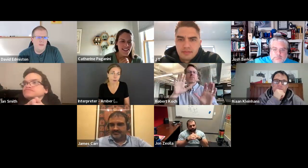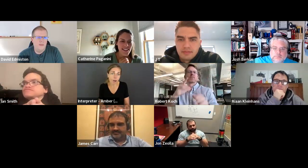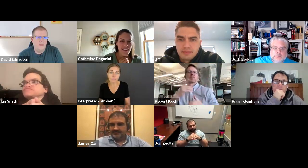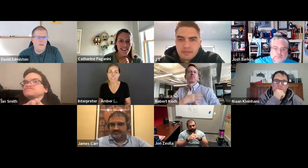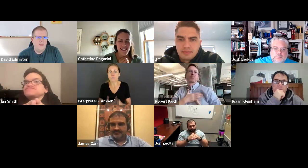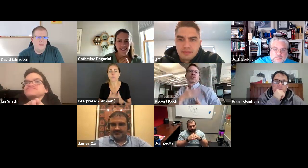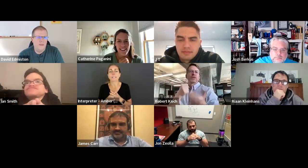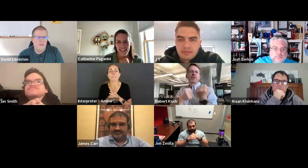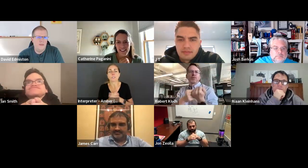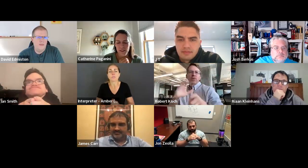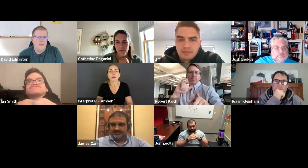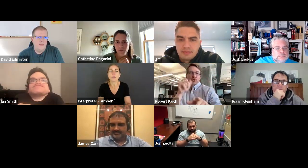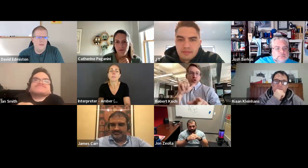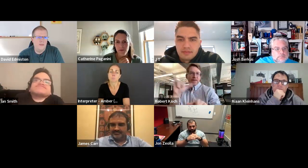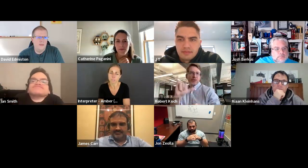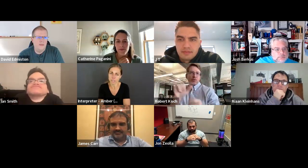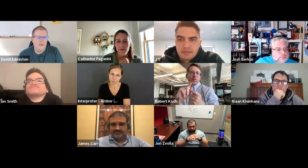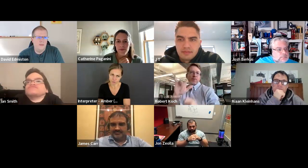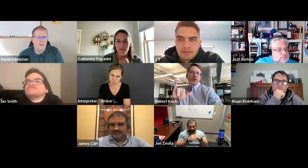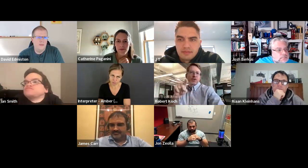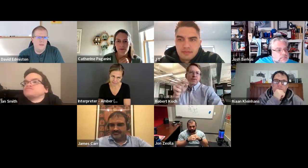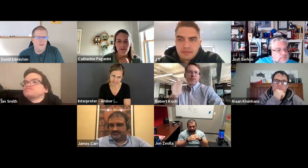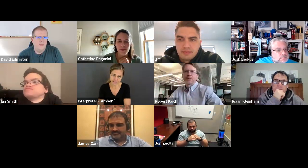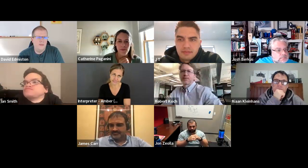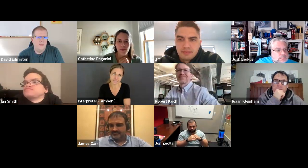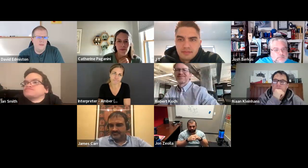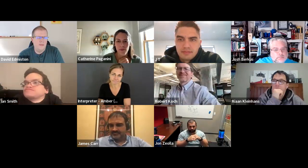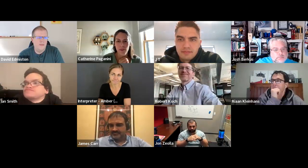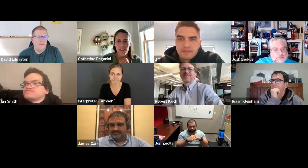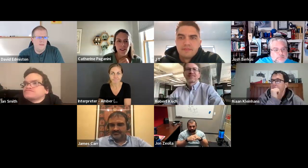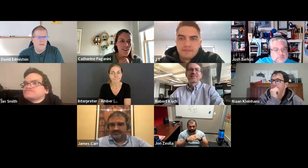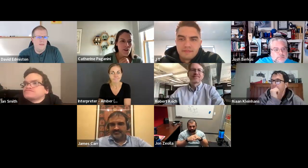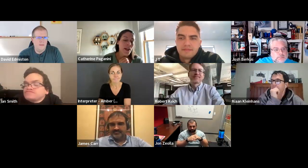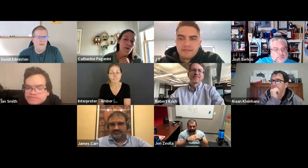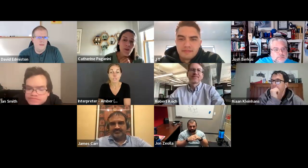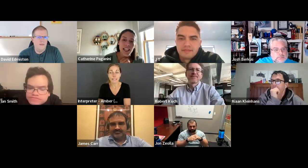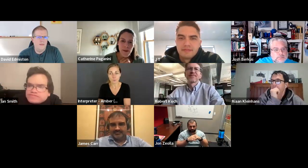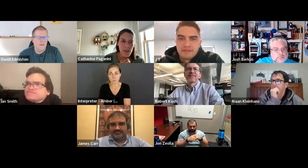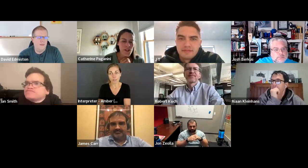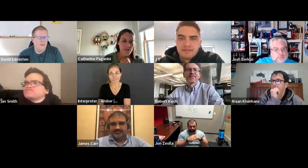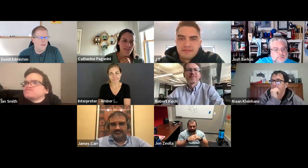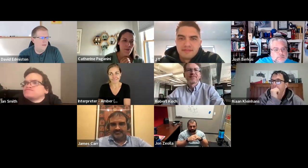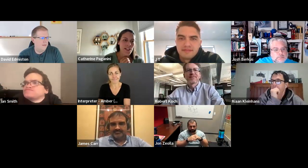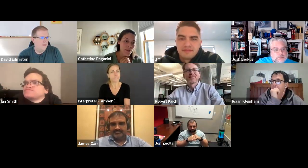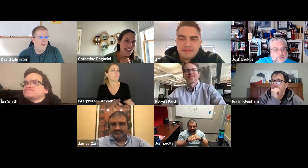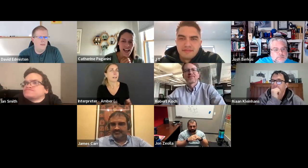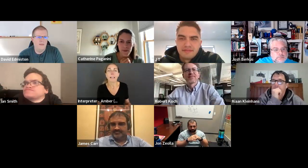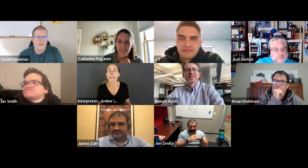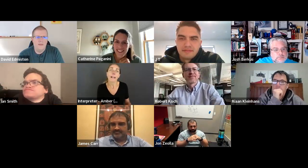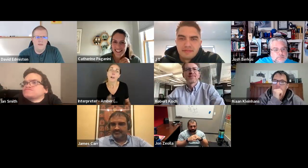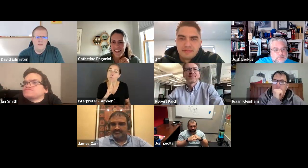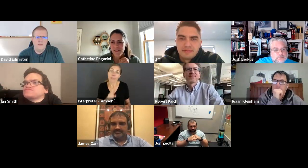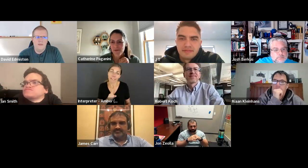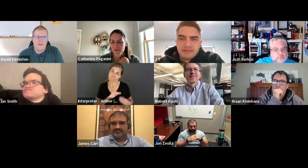us involved, and really just very much appreciate your support in this. No, it makes me really happy. It makes me really